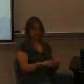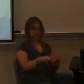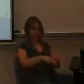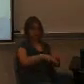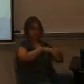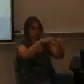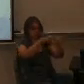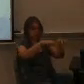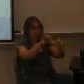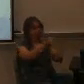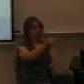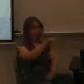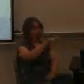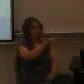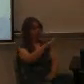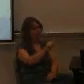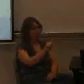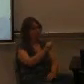the surface like lilies do.